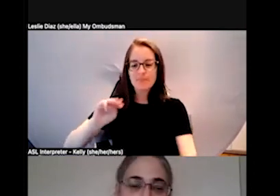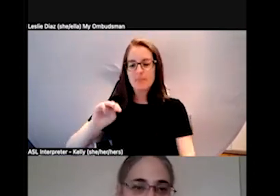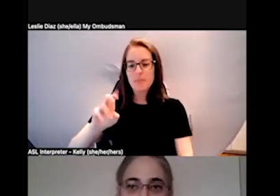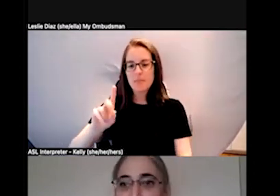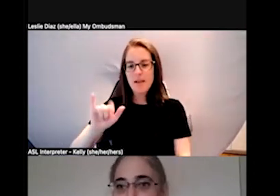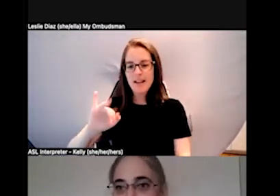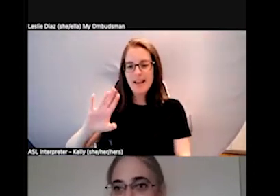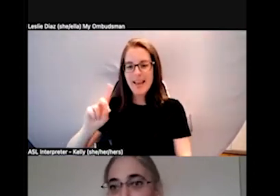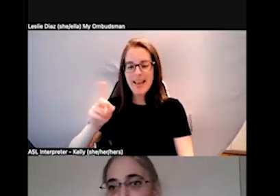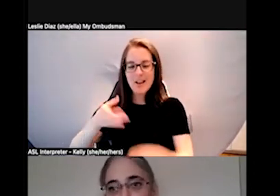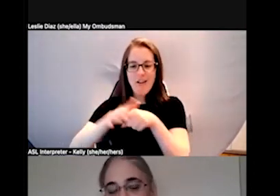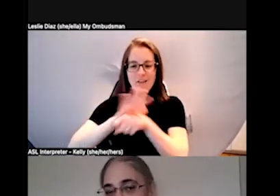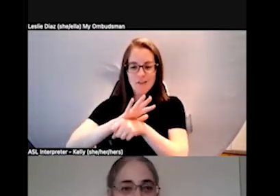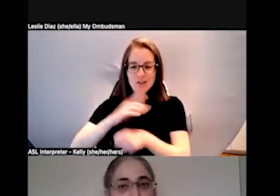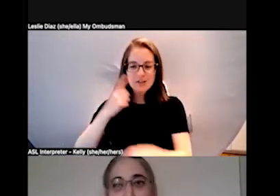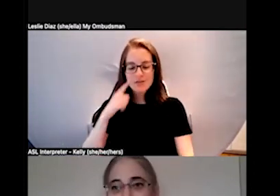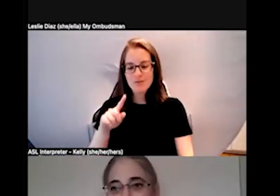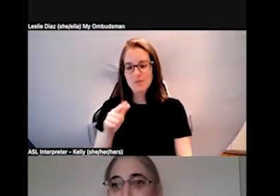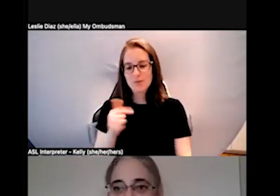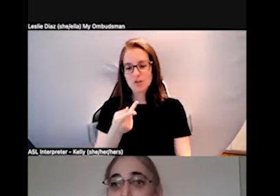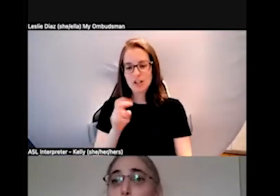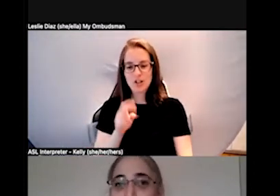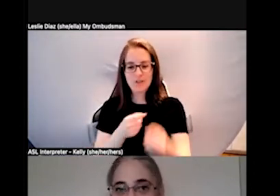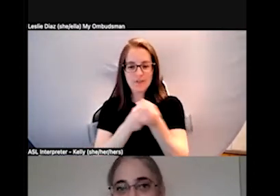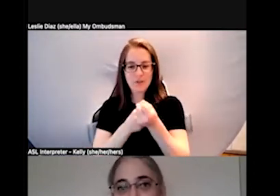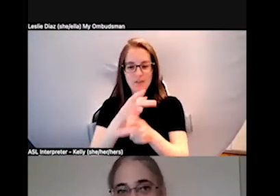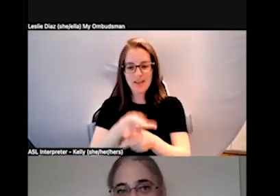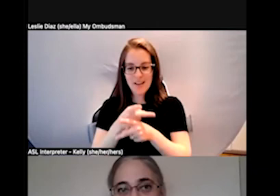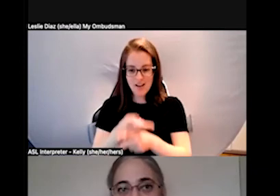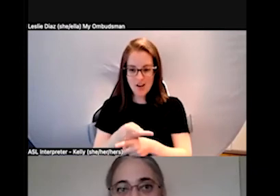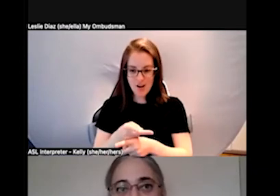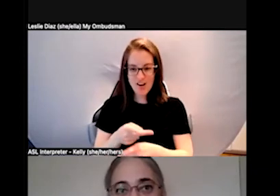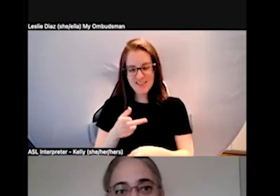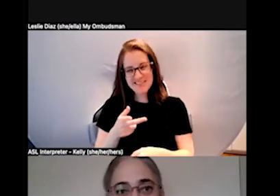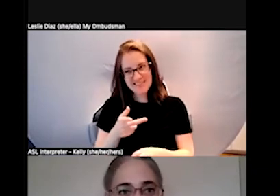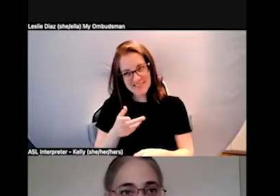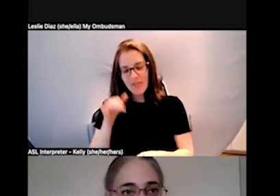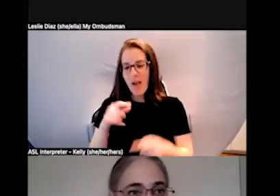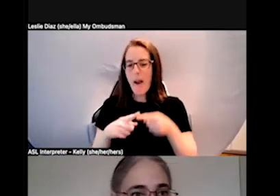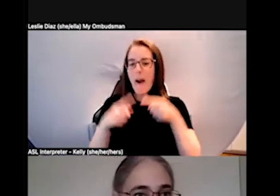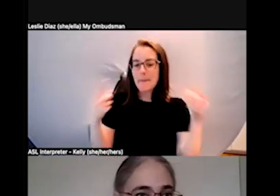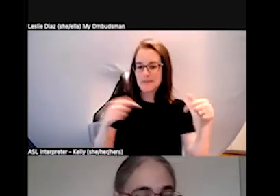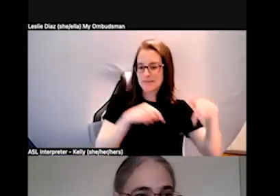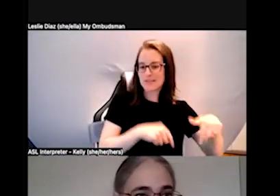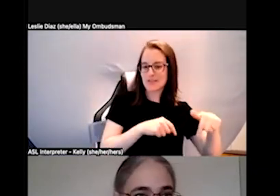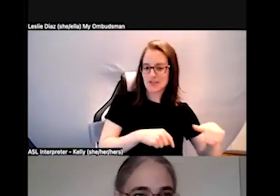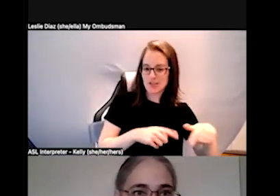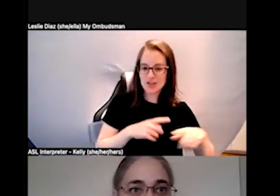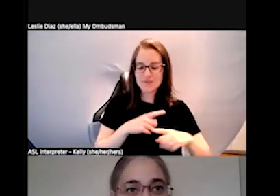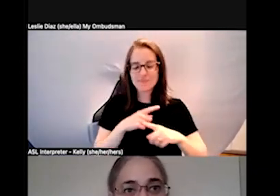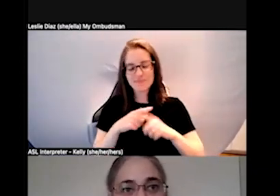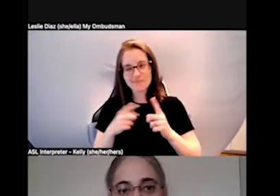coverage of gender-affirming care, which is, of course, the opposite of the slide we just saw, but it's a move in the other